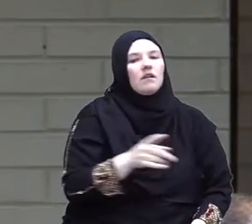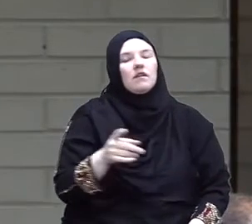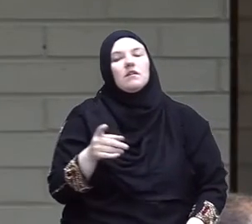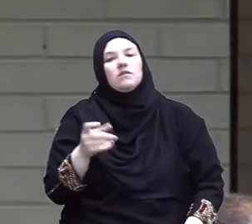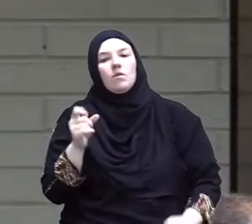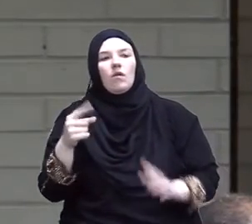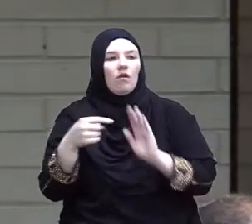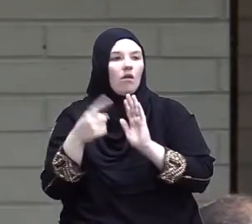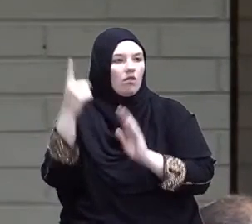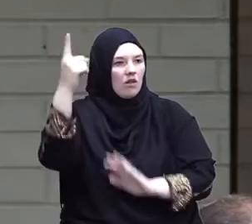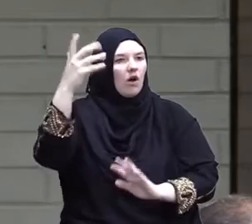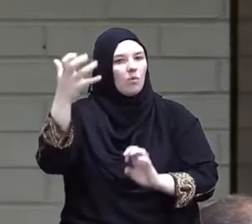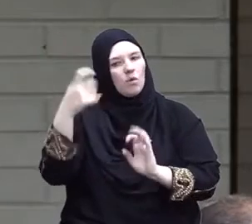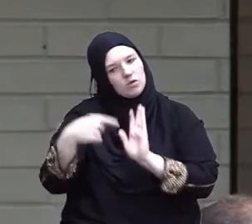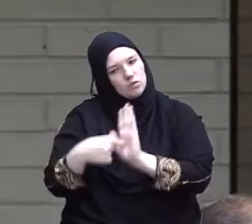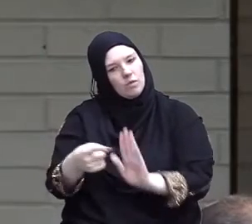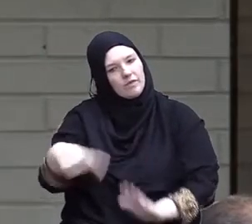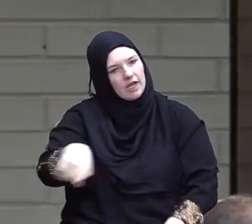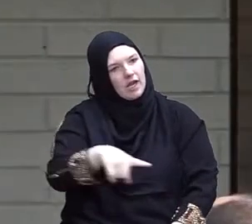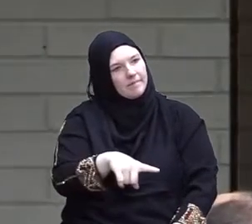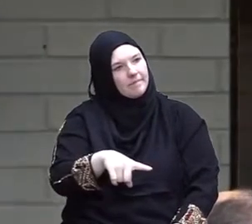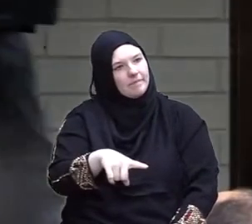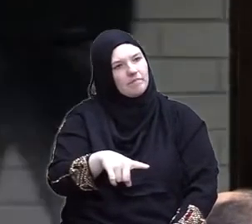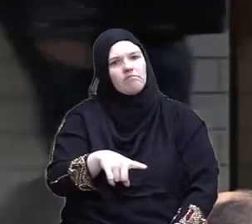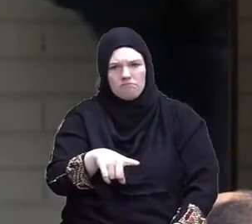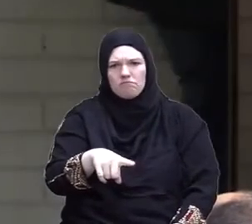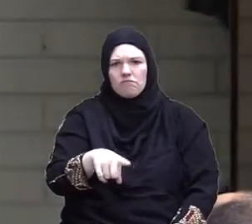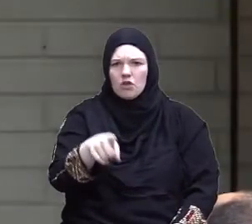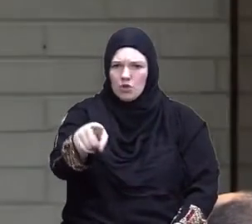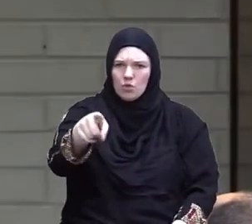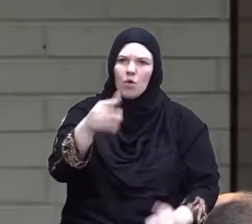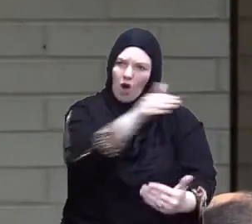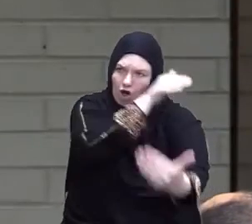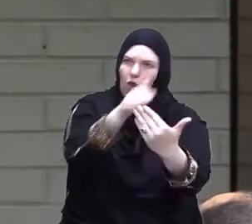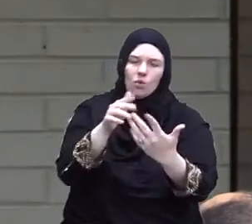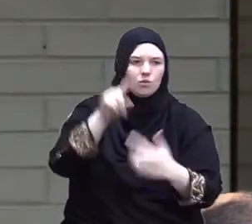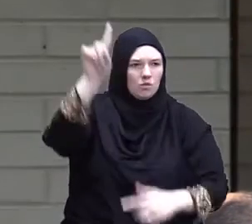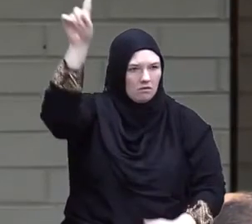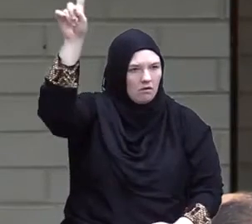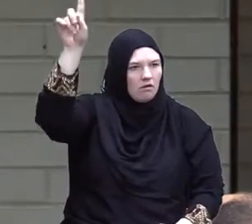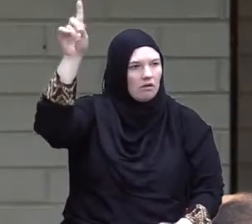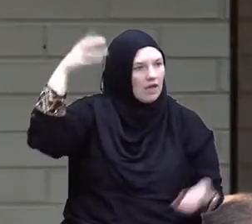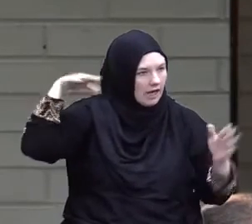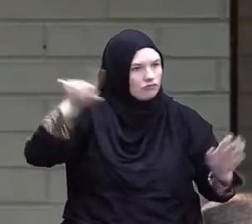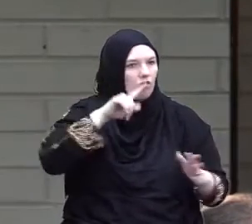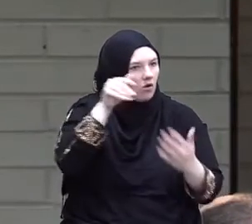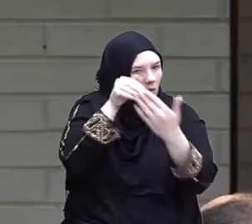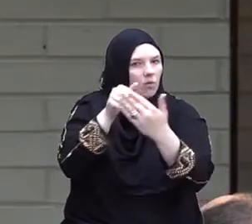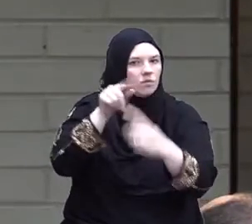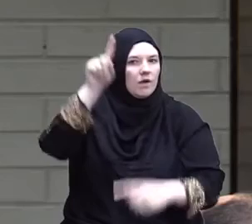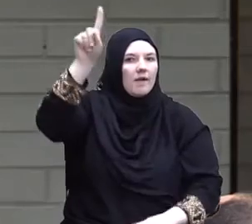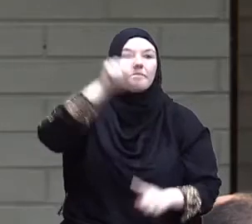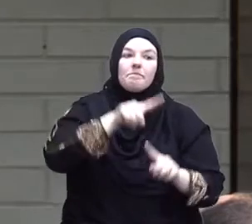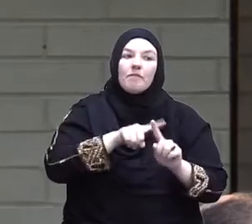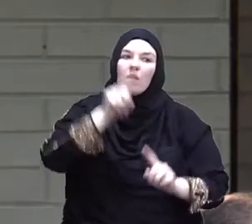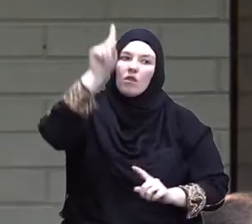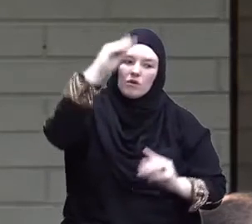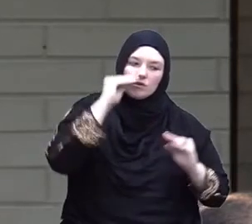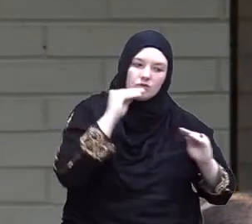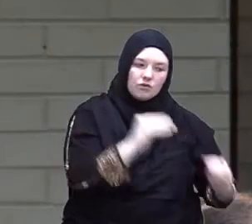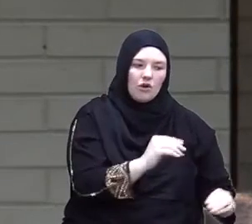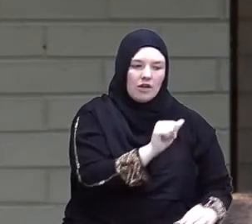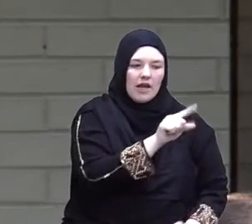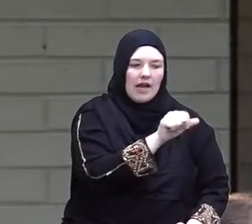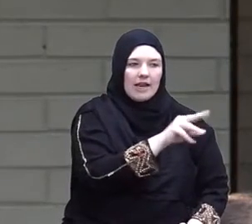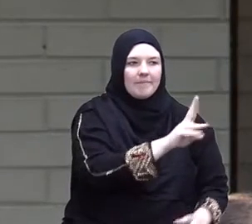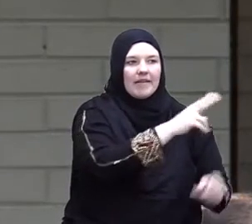So Allah wanted to prove to them that even though they are closest to Him, He taught Adam the names